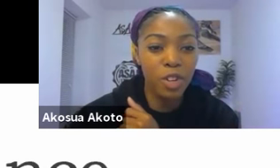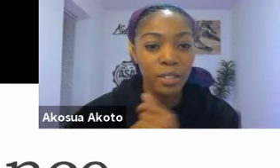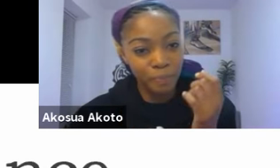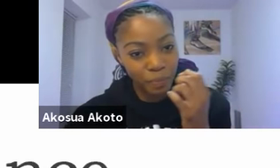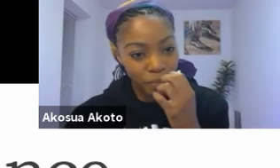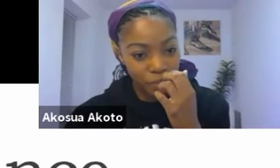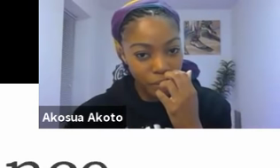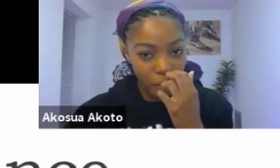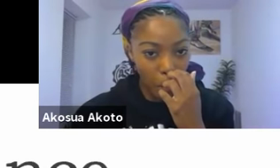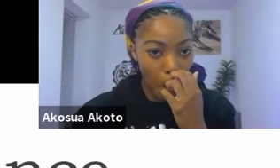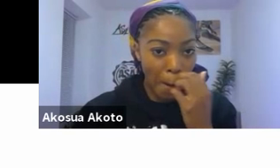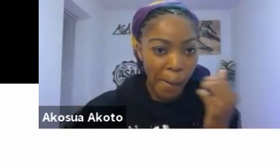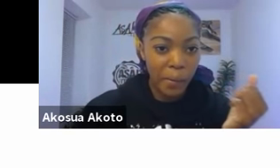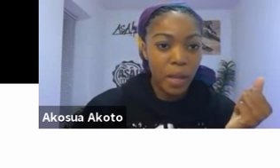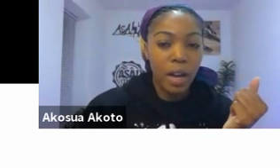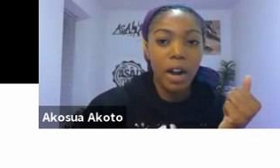move on.